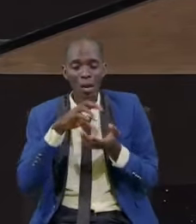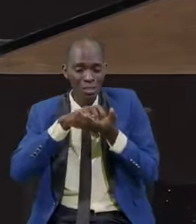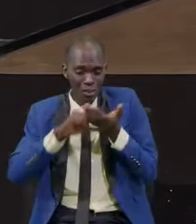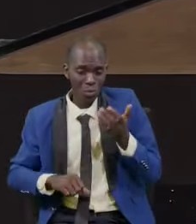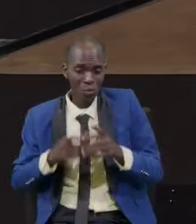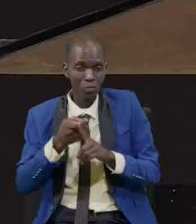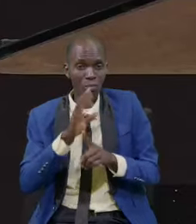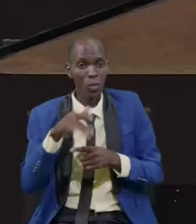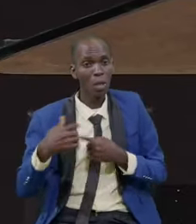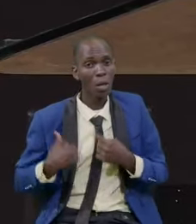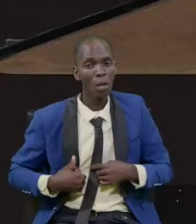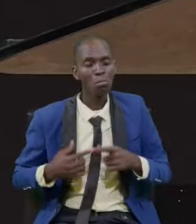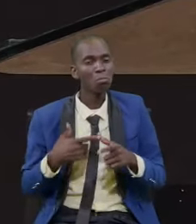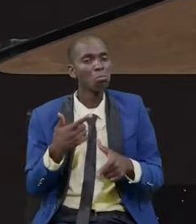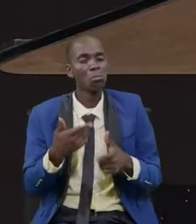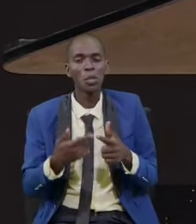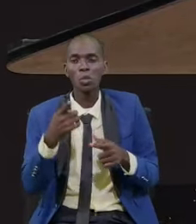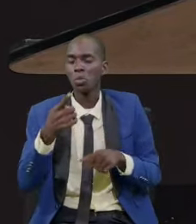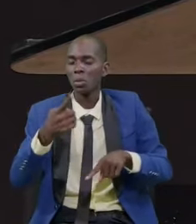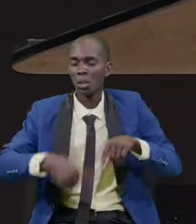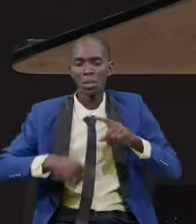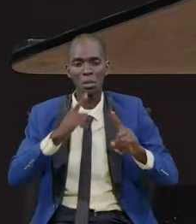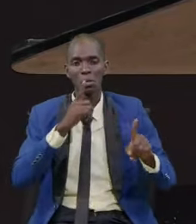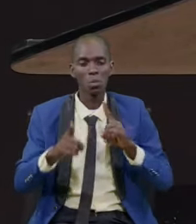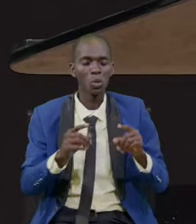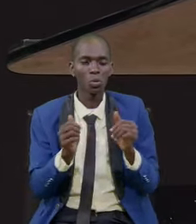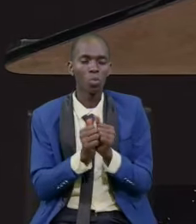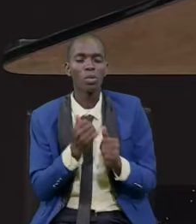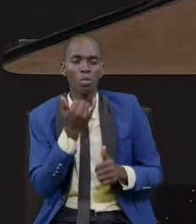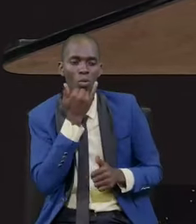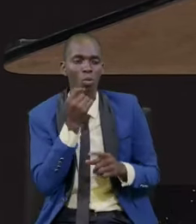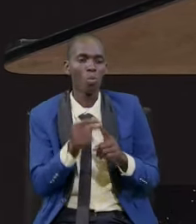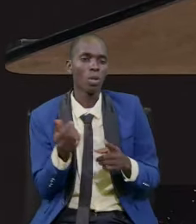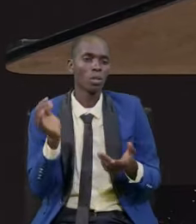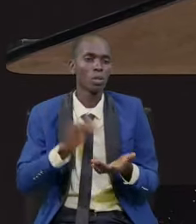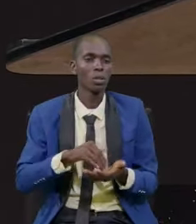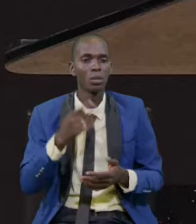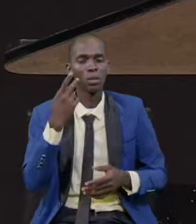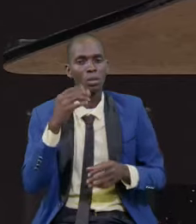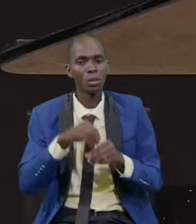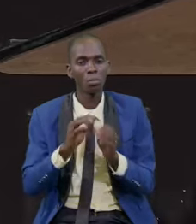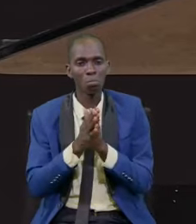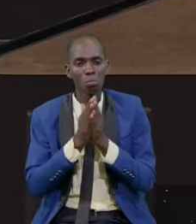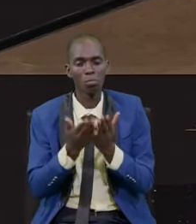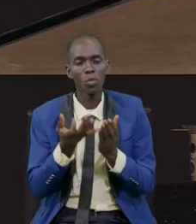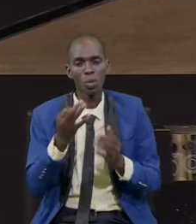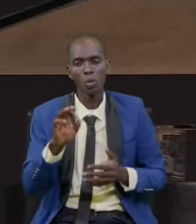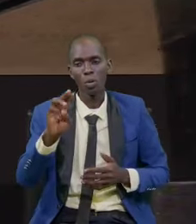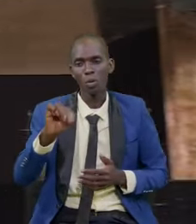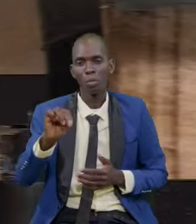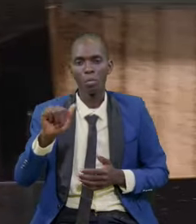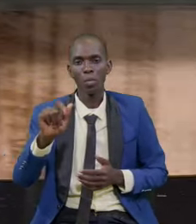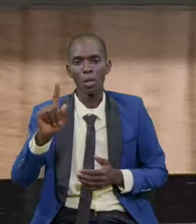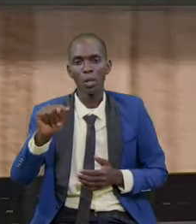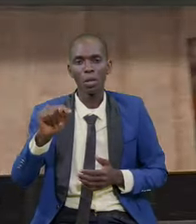don't have those words anymore. It tells us in Matthew chapter 23,